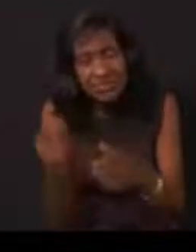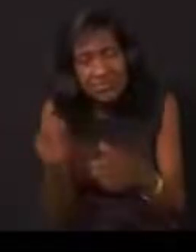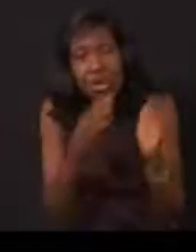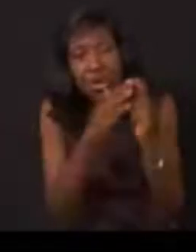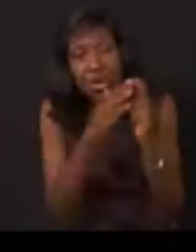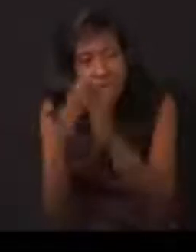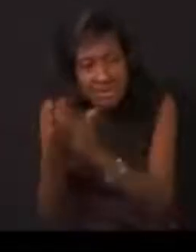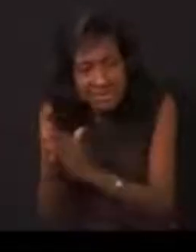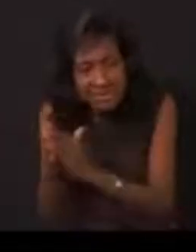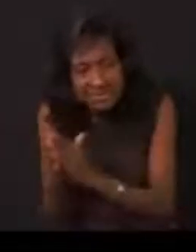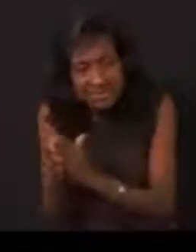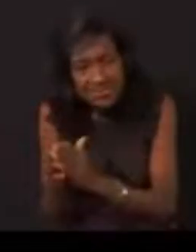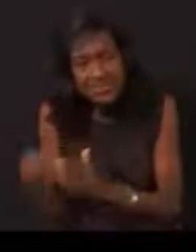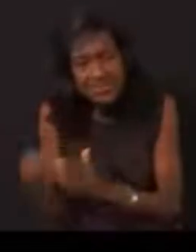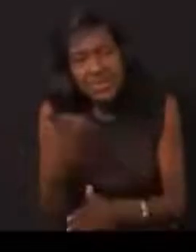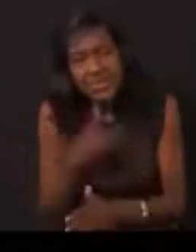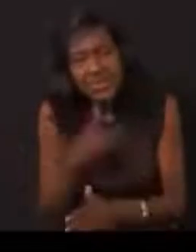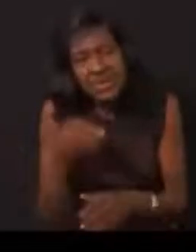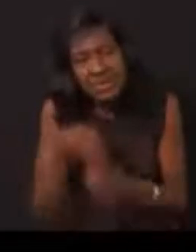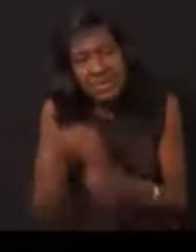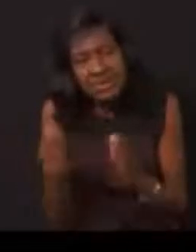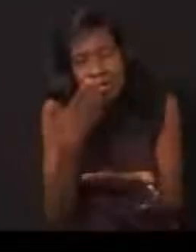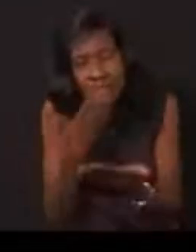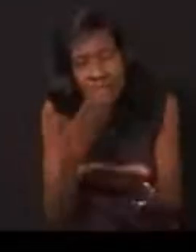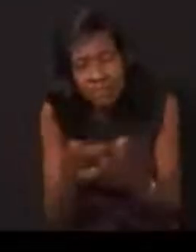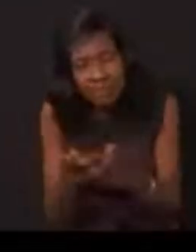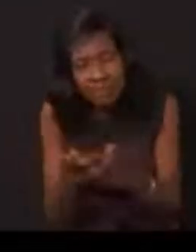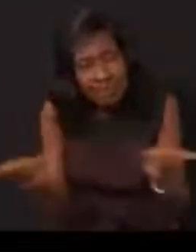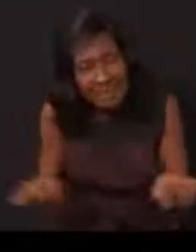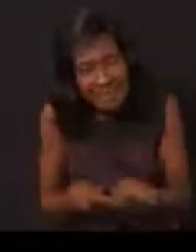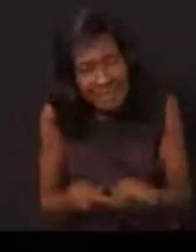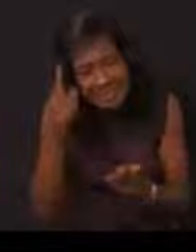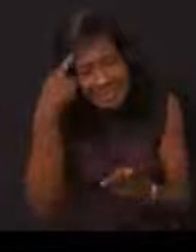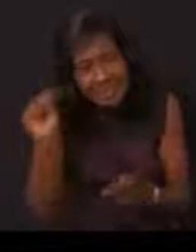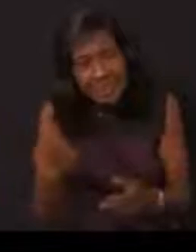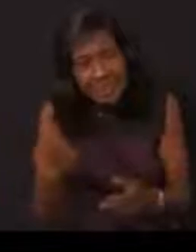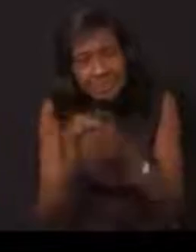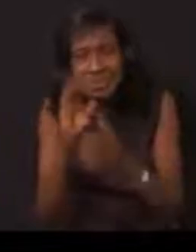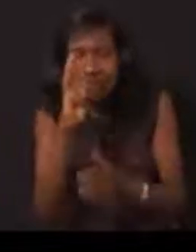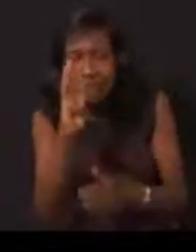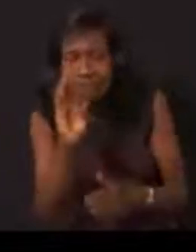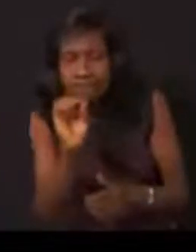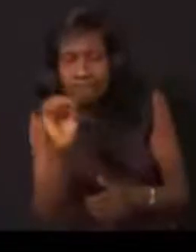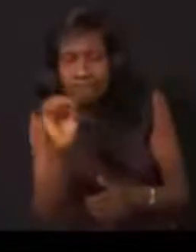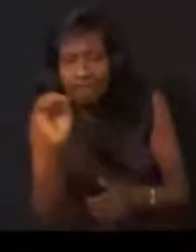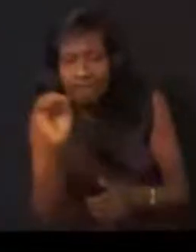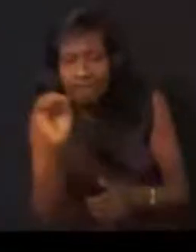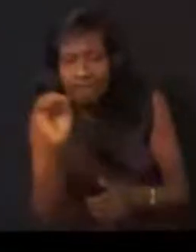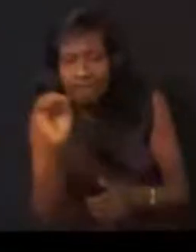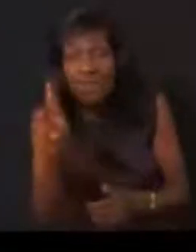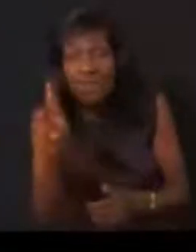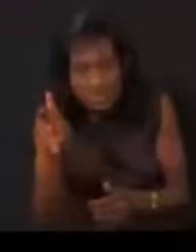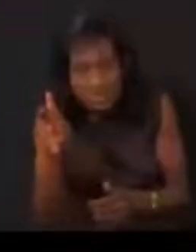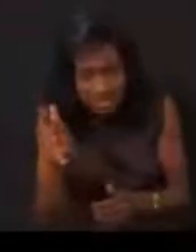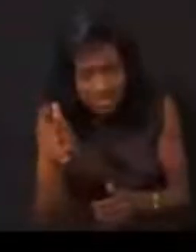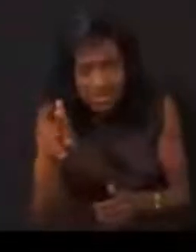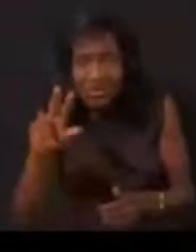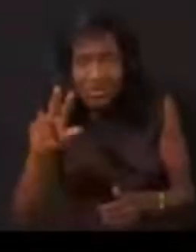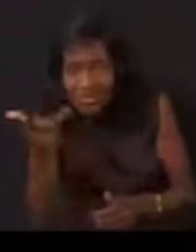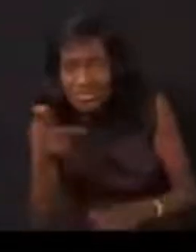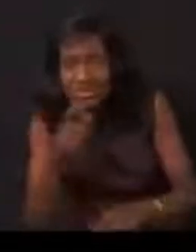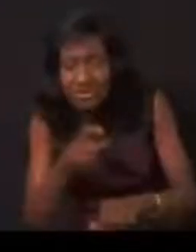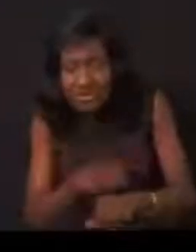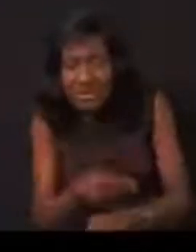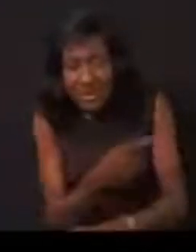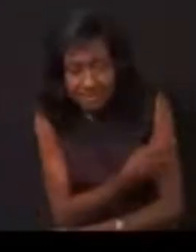community. We are in a good position to do this because of the boosters, as you've heard, and they are now